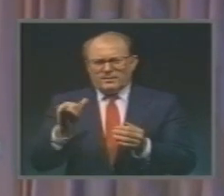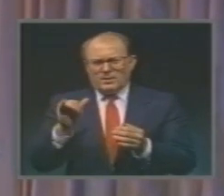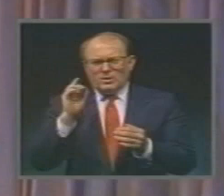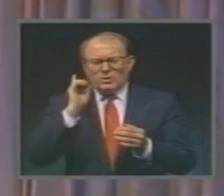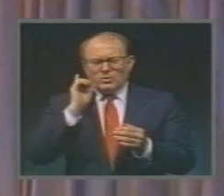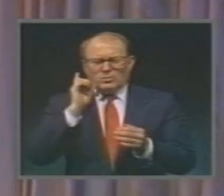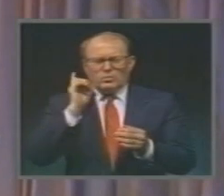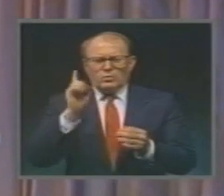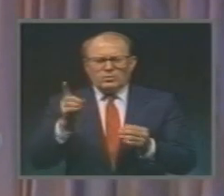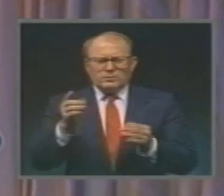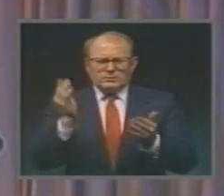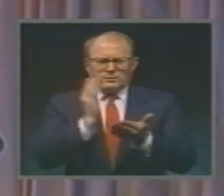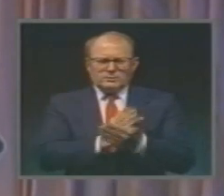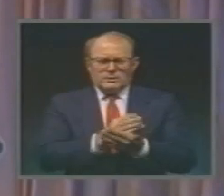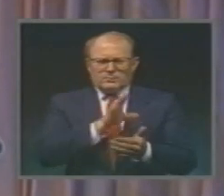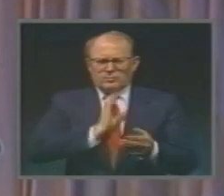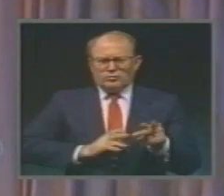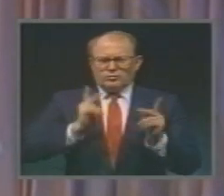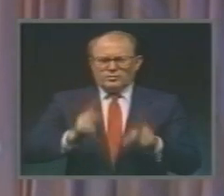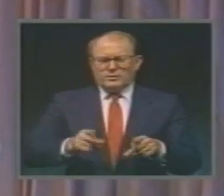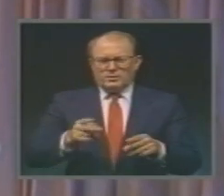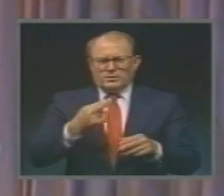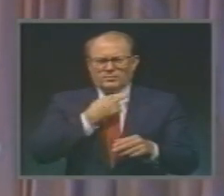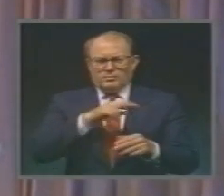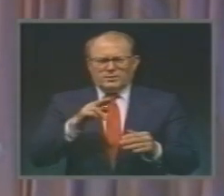Christianity dead in its tracks right there.